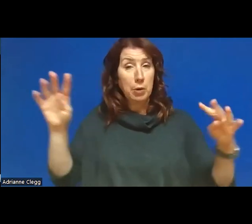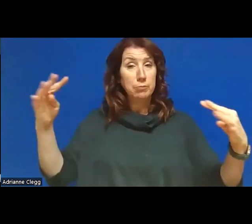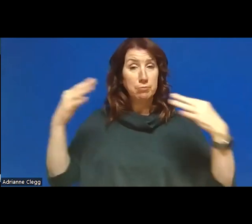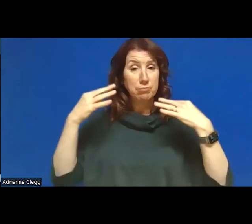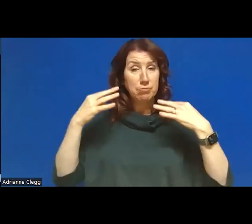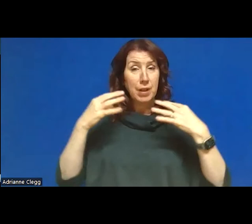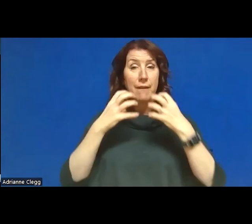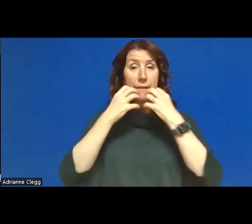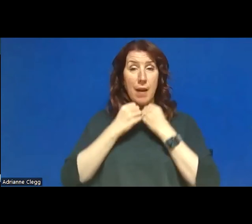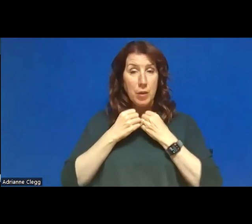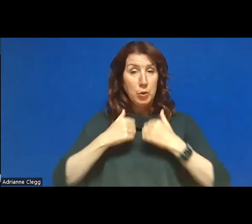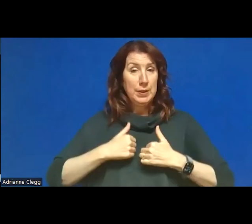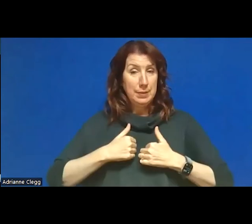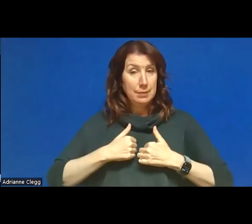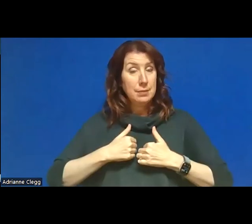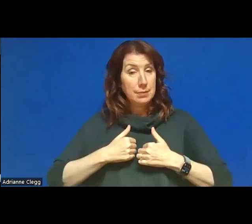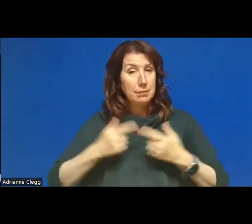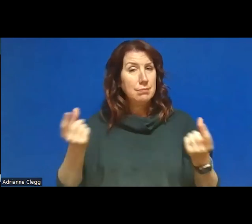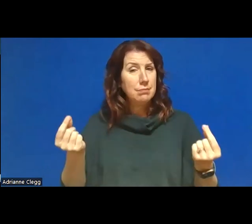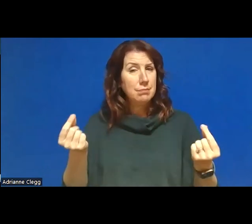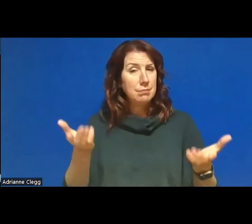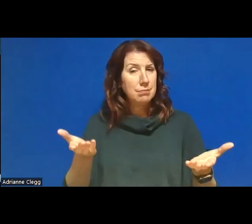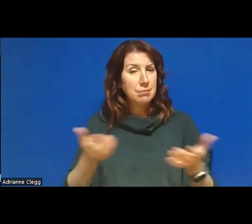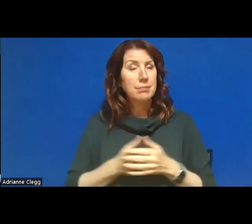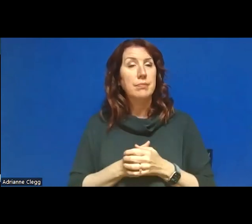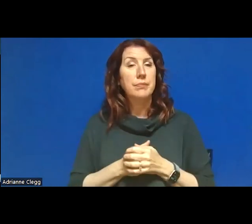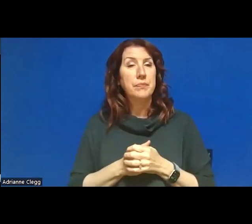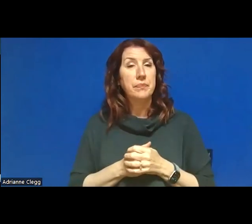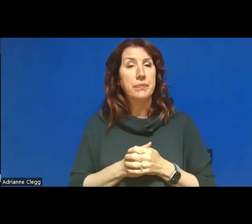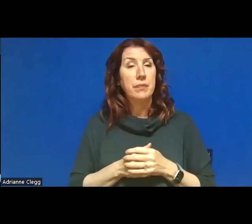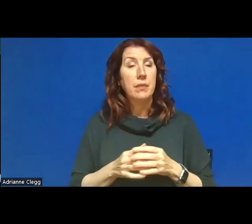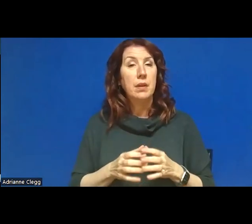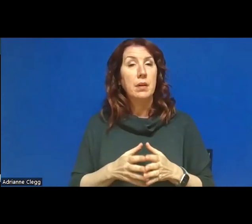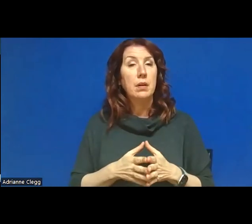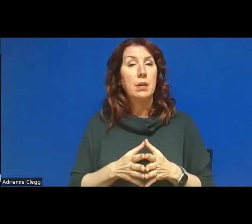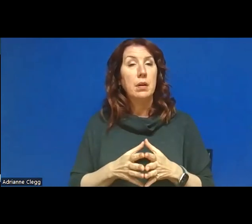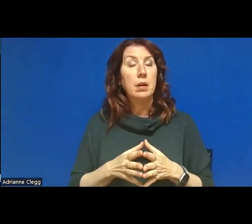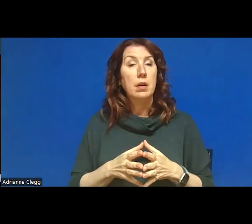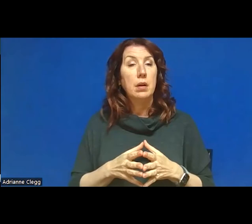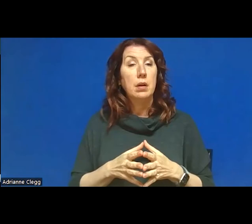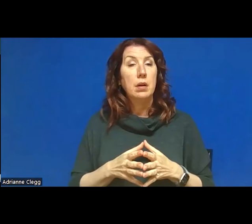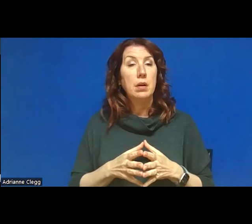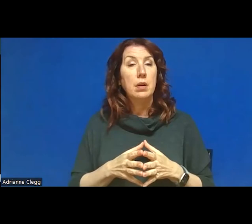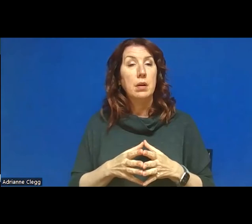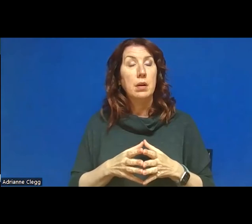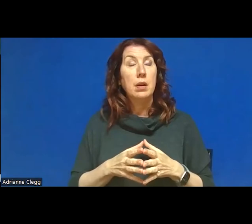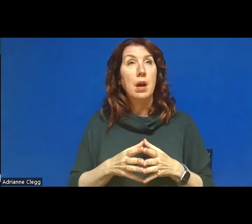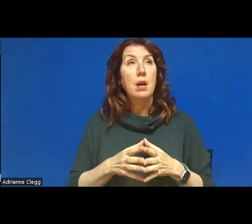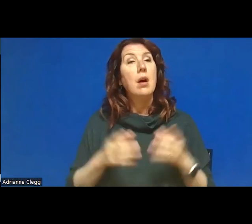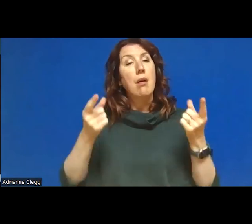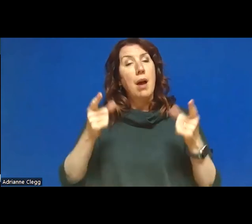I realized that I was going to be seen the way I was going to be seen regardless.